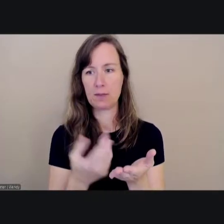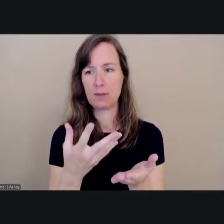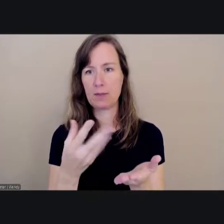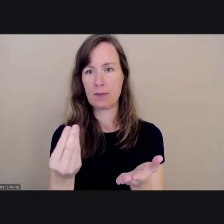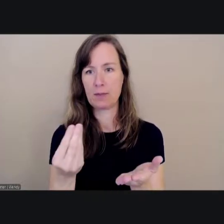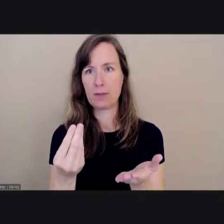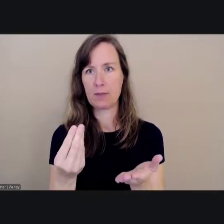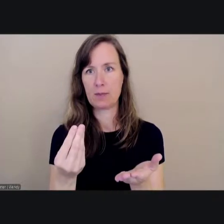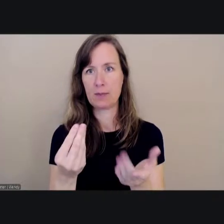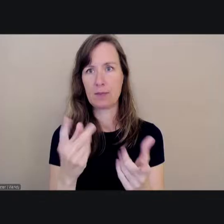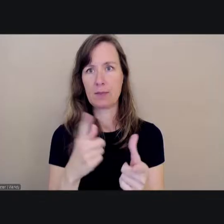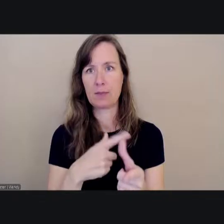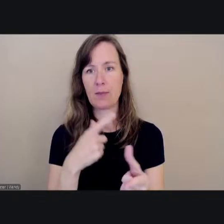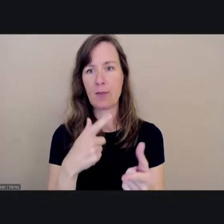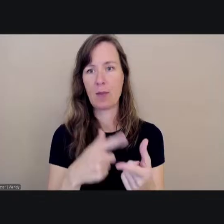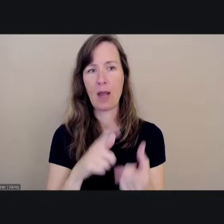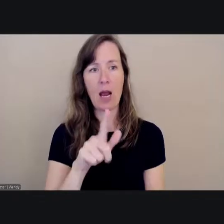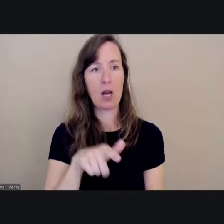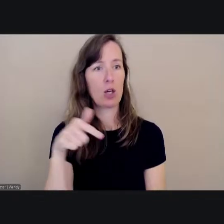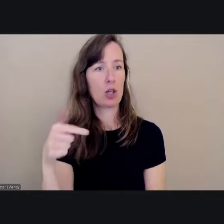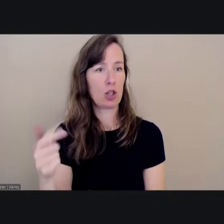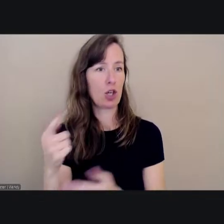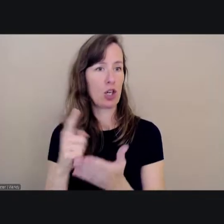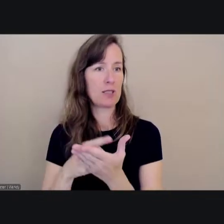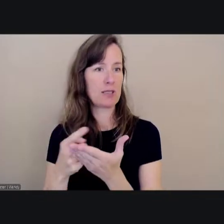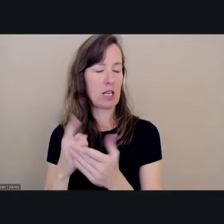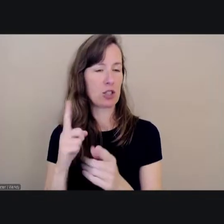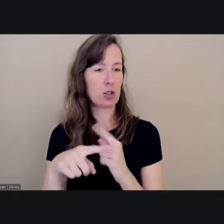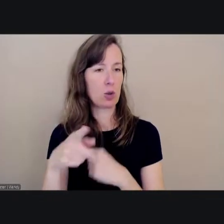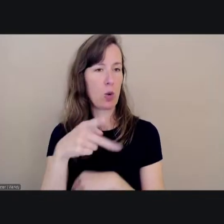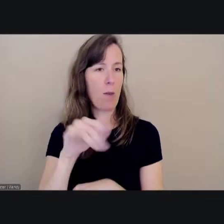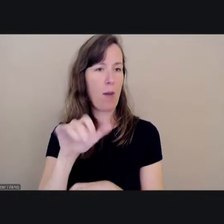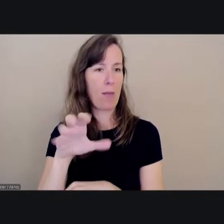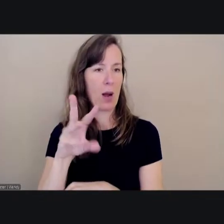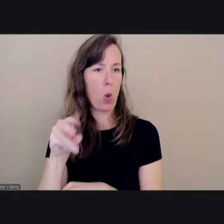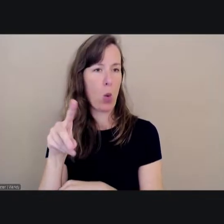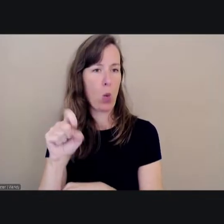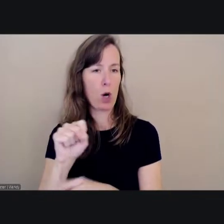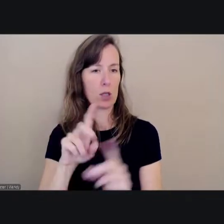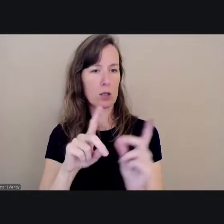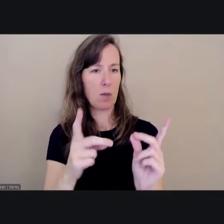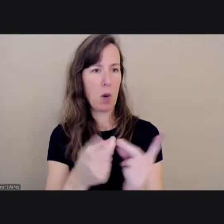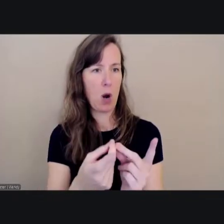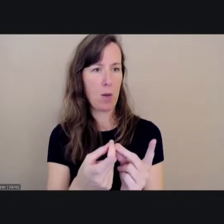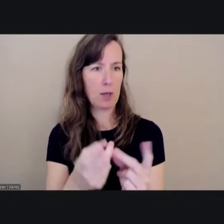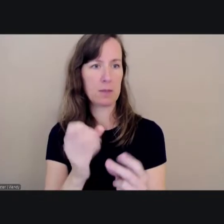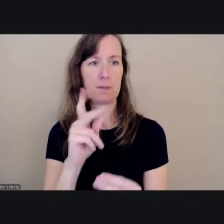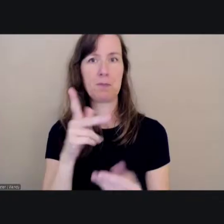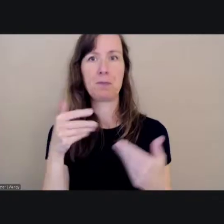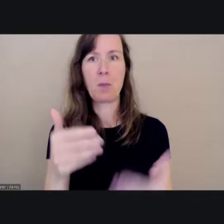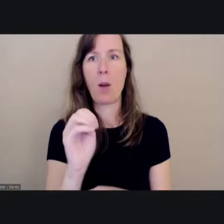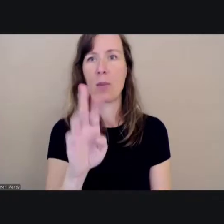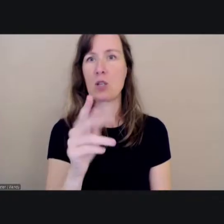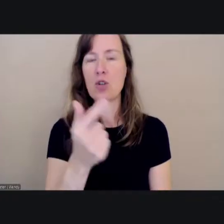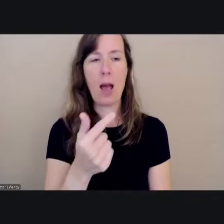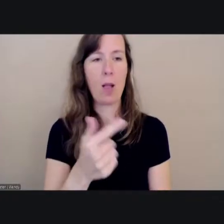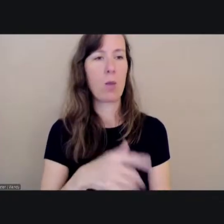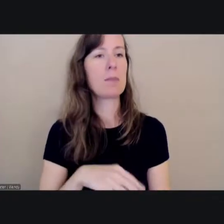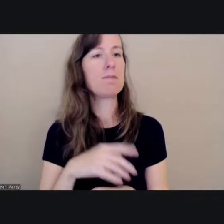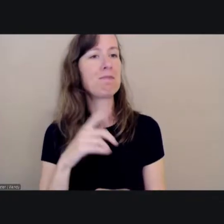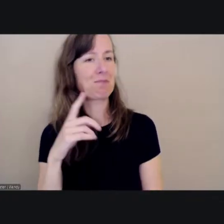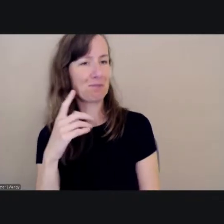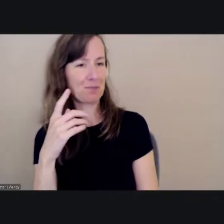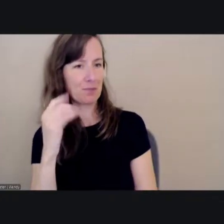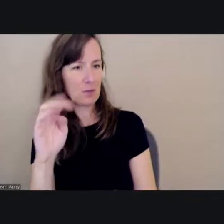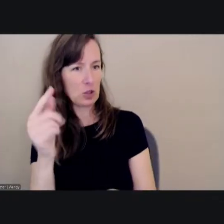the discussion over to the Public Works Department. Go ahead, Mr. Galloway. Good evening, Mayor and Council. I hope you all are